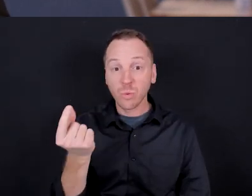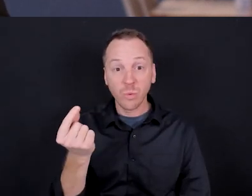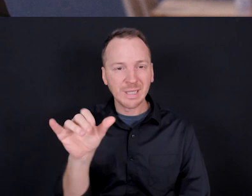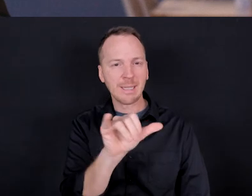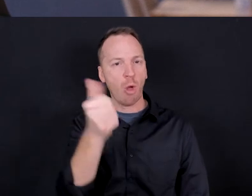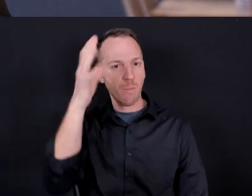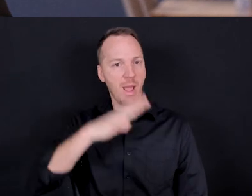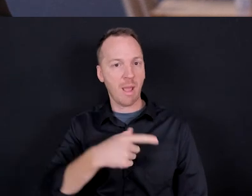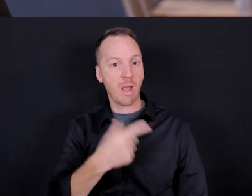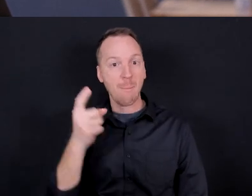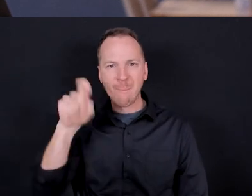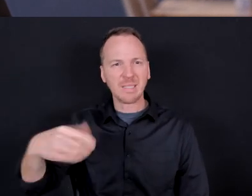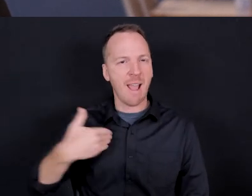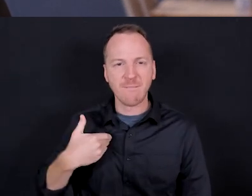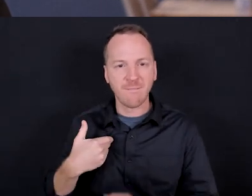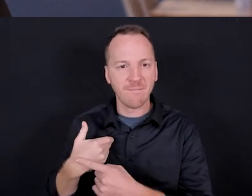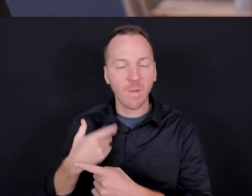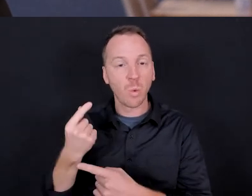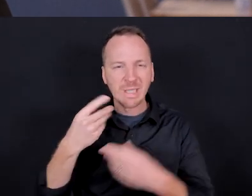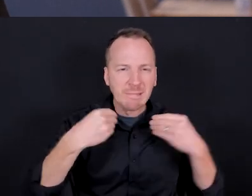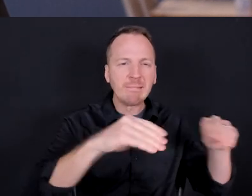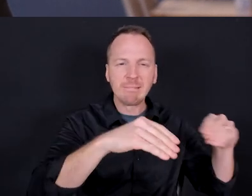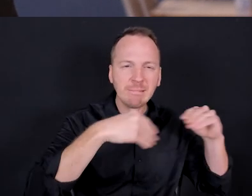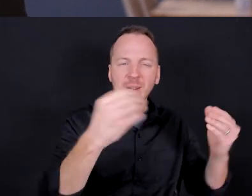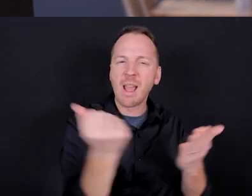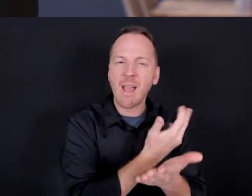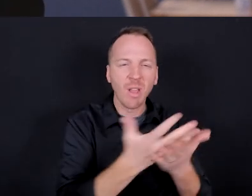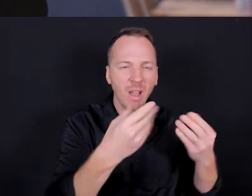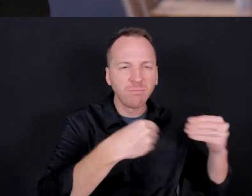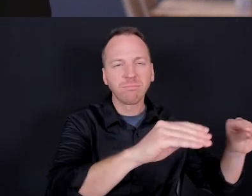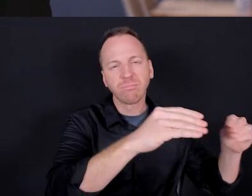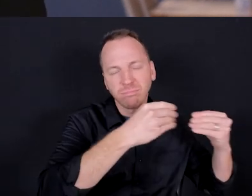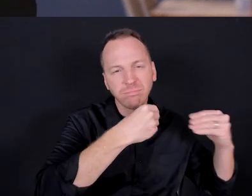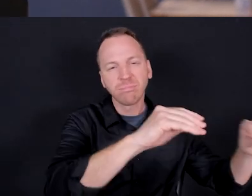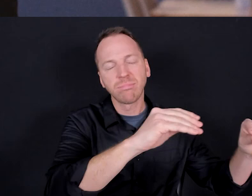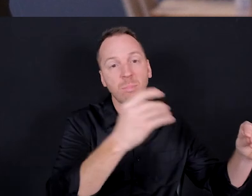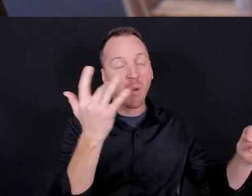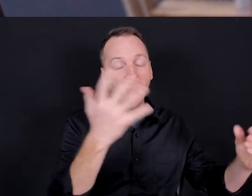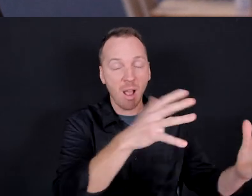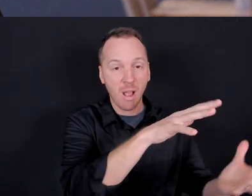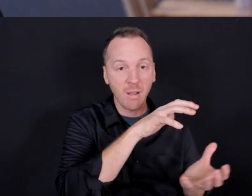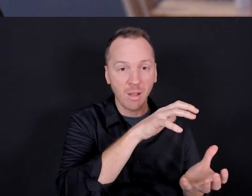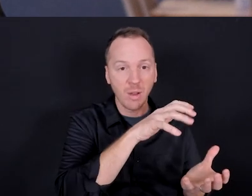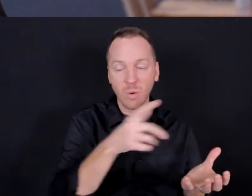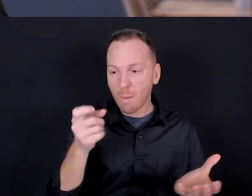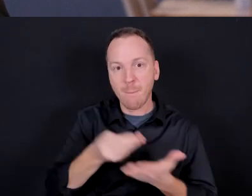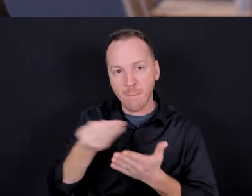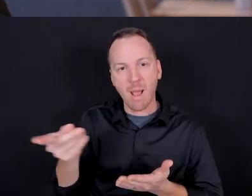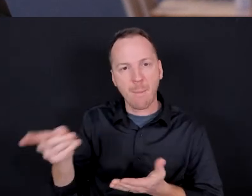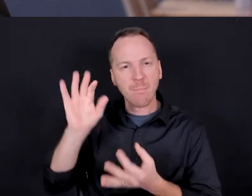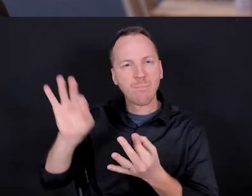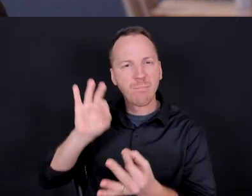he just had to have this pearl. He sold all his possessions in order to have that